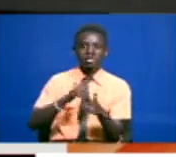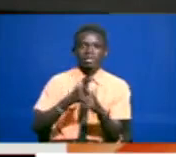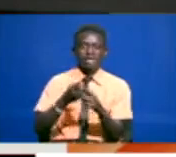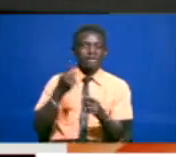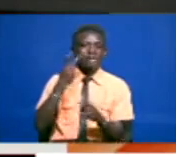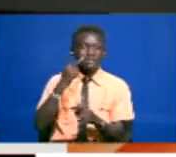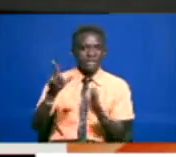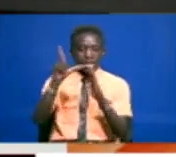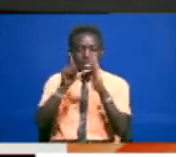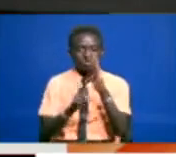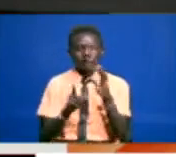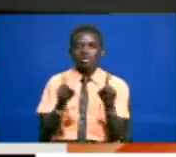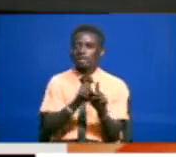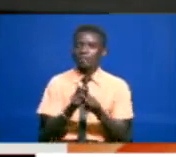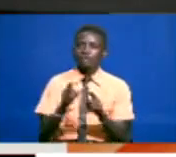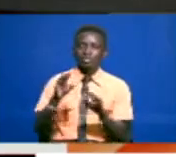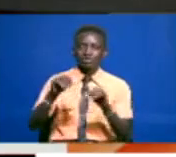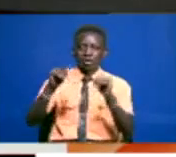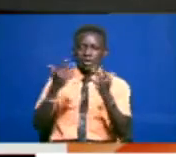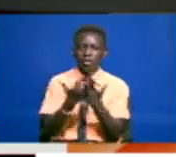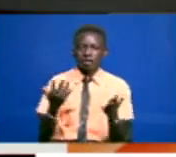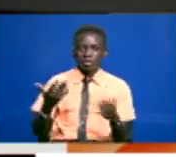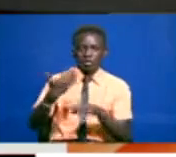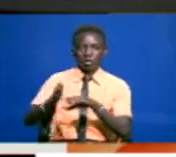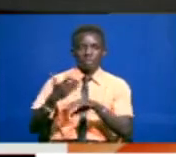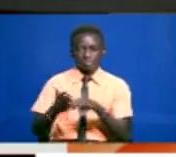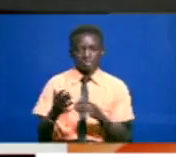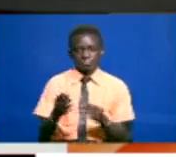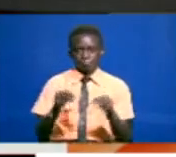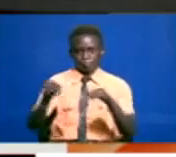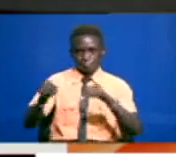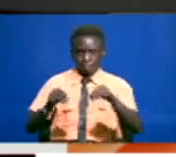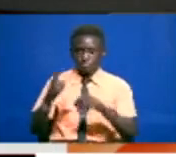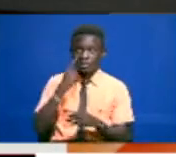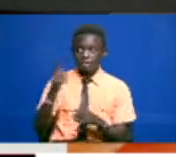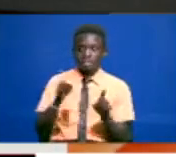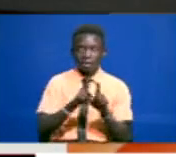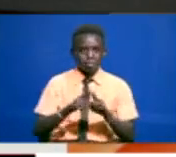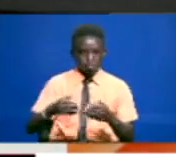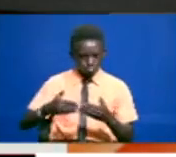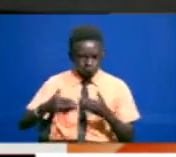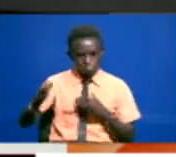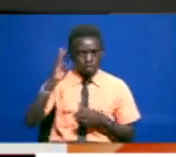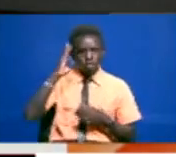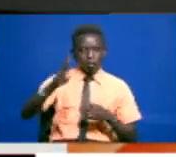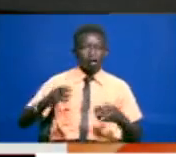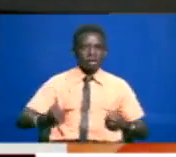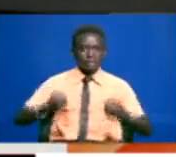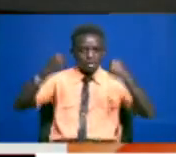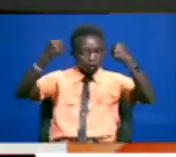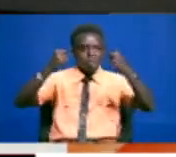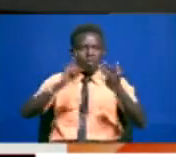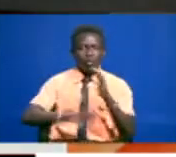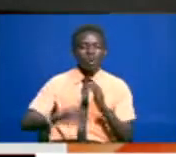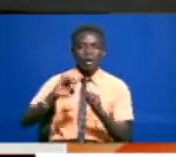learnt. The new homeowner, who is physically challenged, says going forward he will champion environmental conservation. Take a